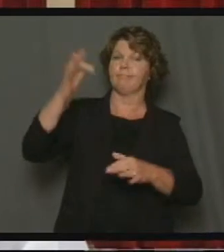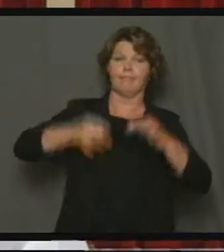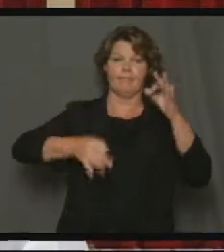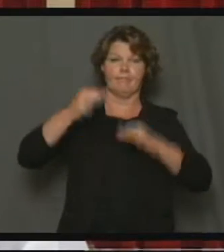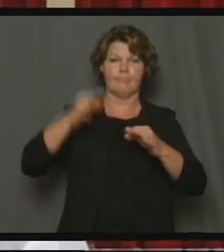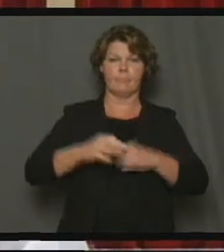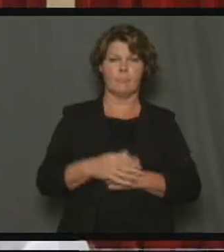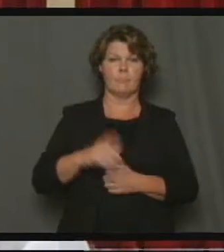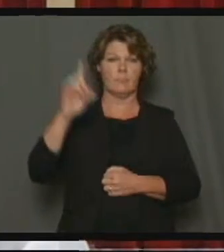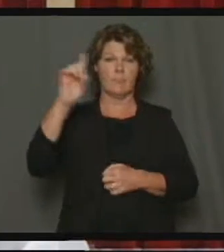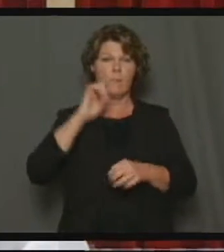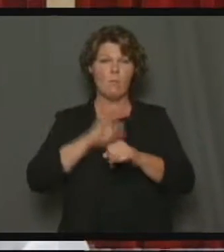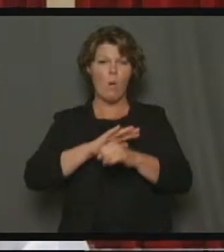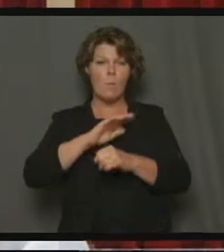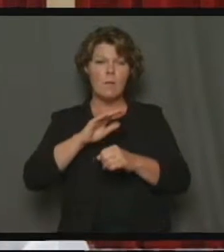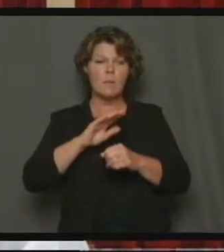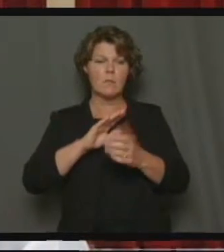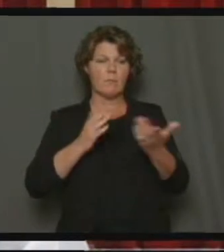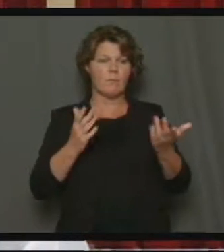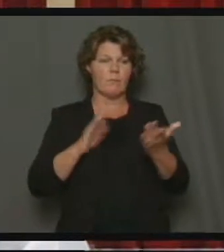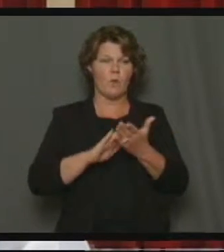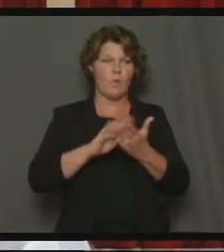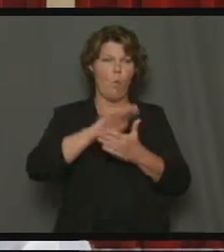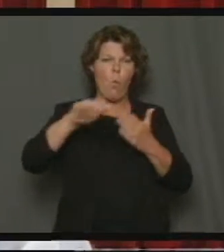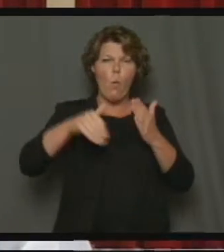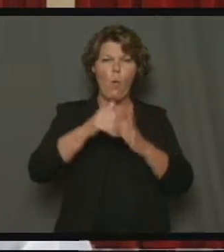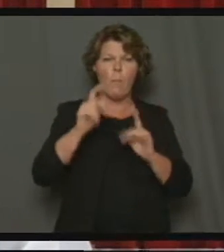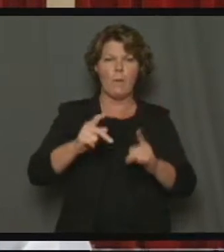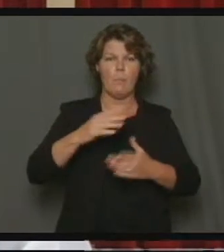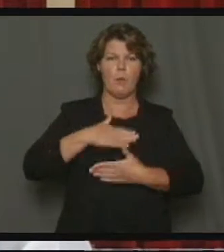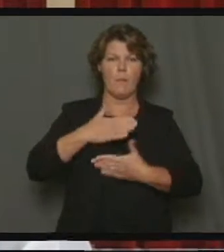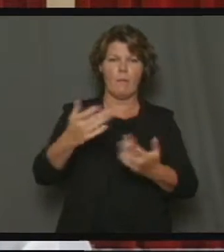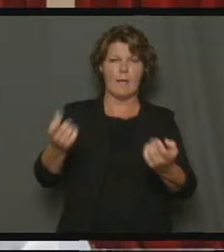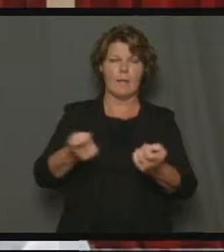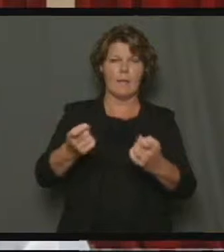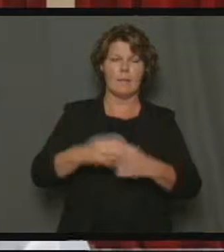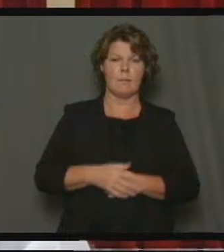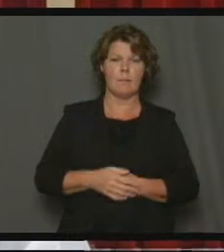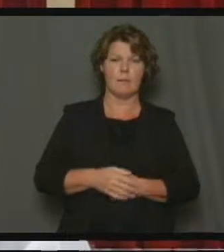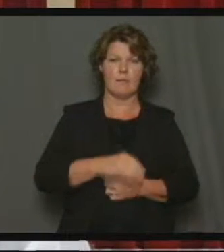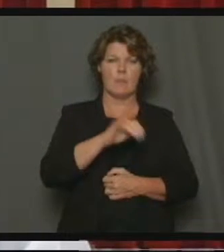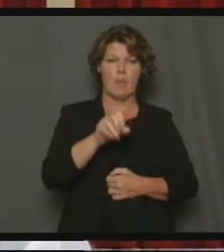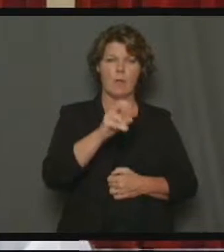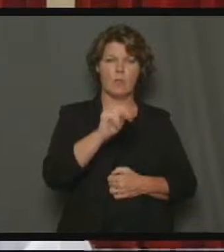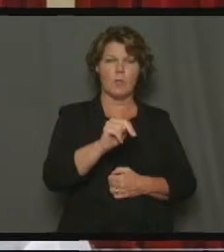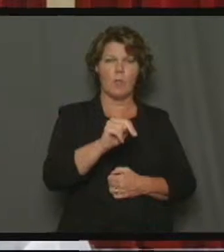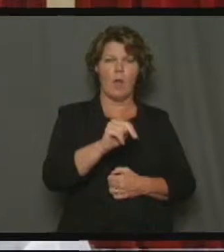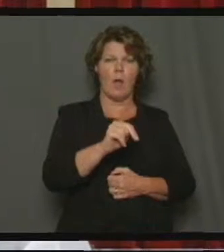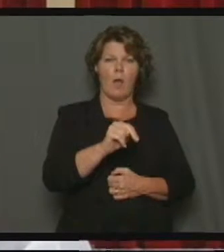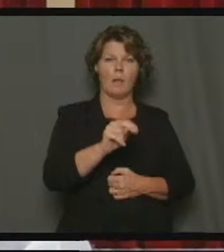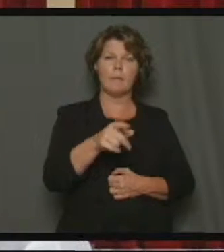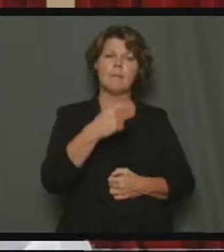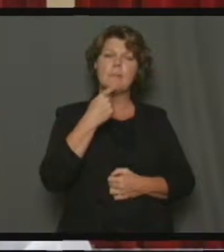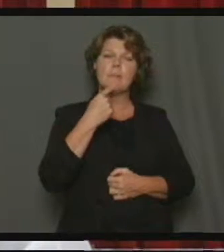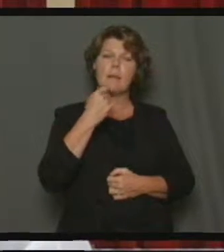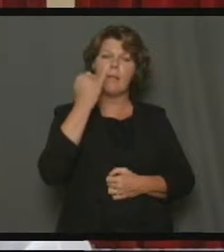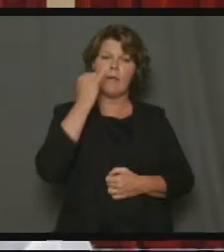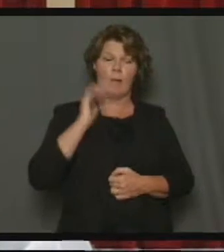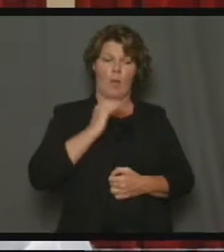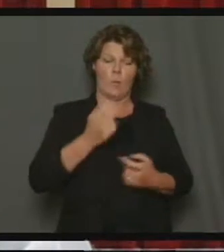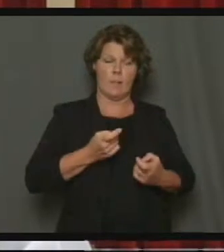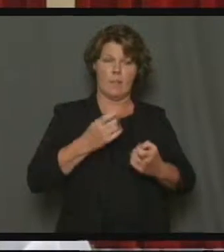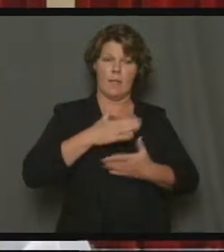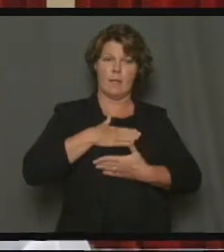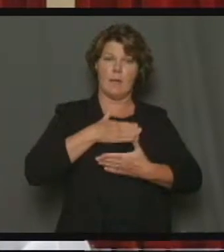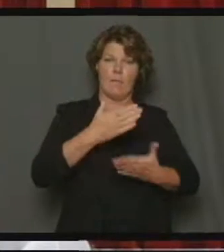promised forgiveness to all who confess their sins. The disciple John said it this way, if we confess our sin, he